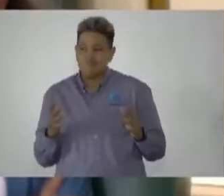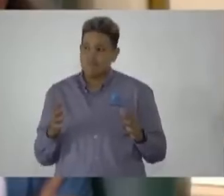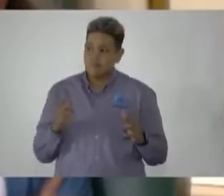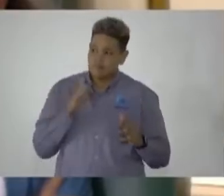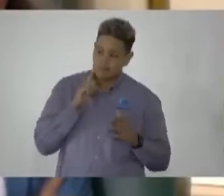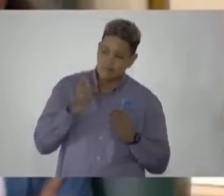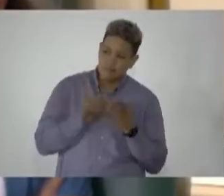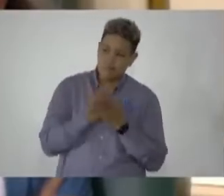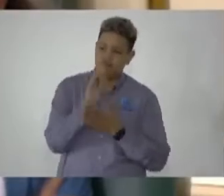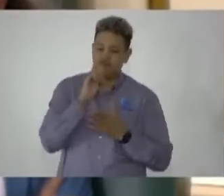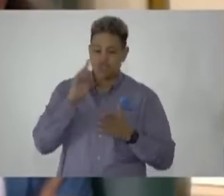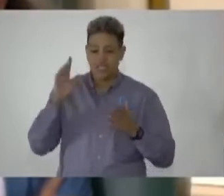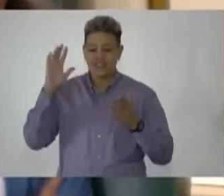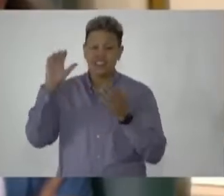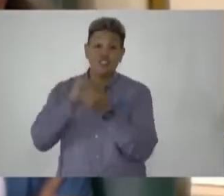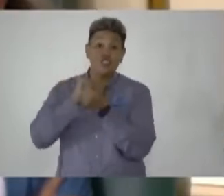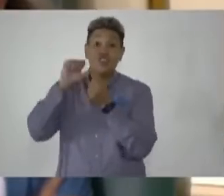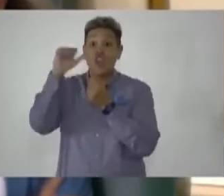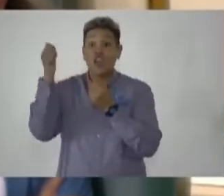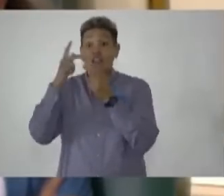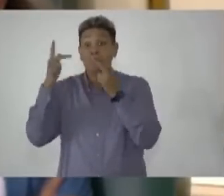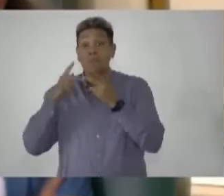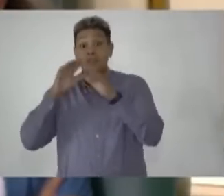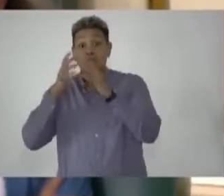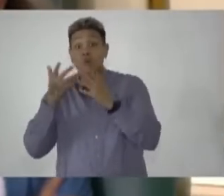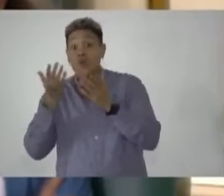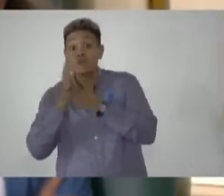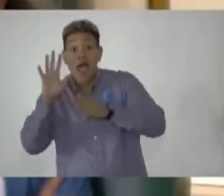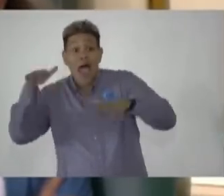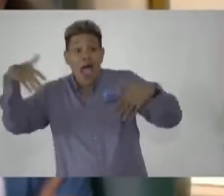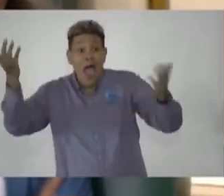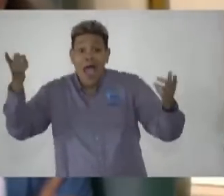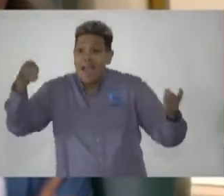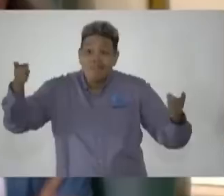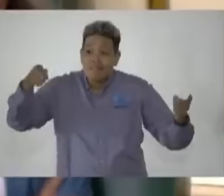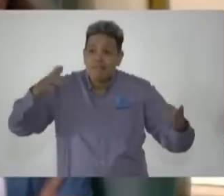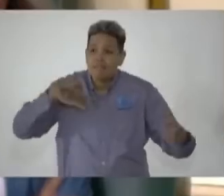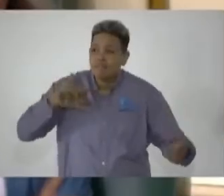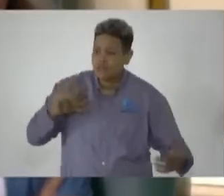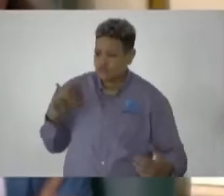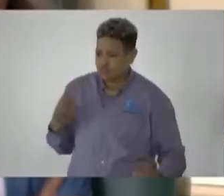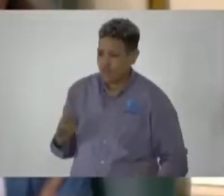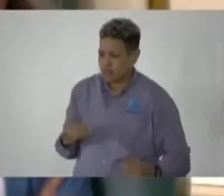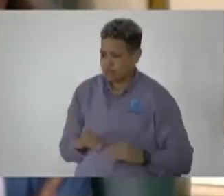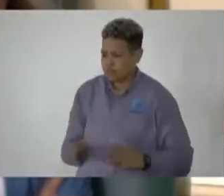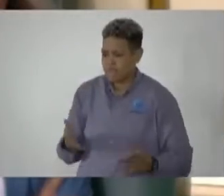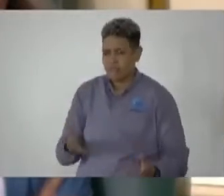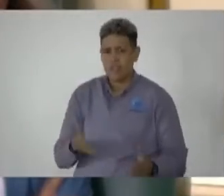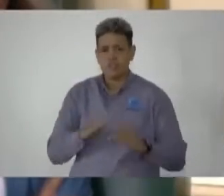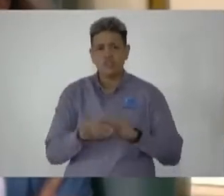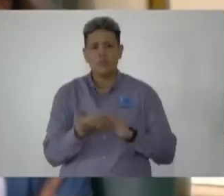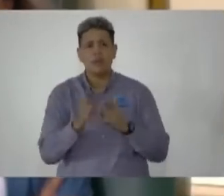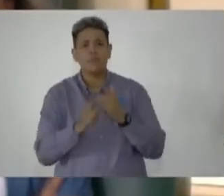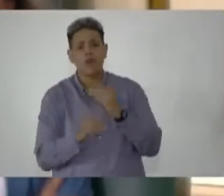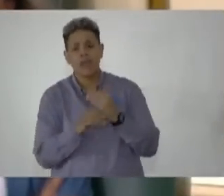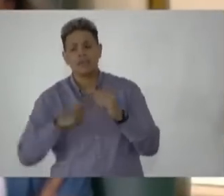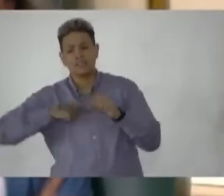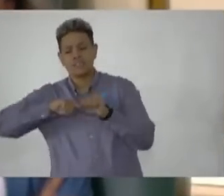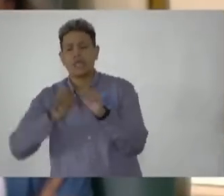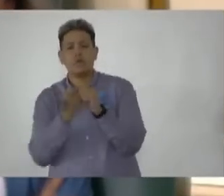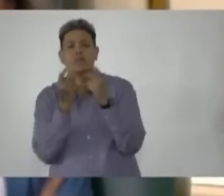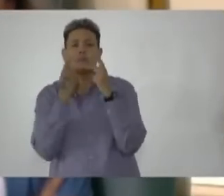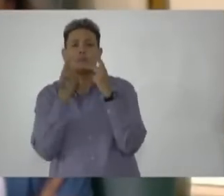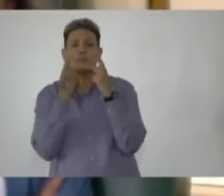rights are eroded elsewhere in the world, and we see rights being strengthened here, with even starting with the